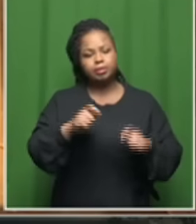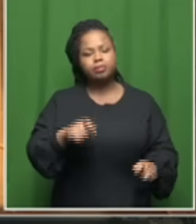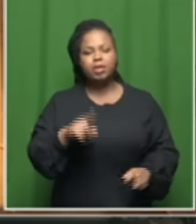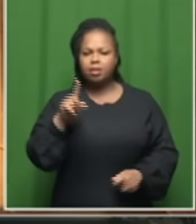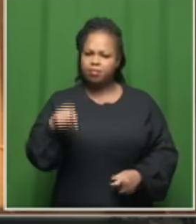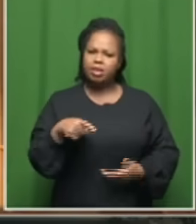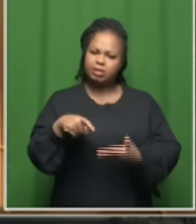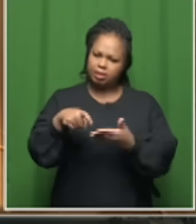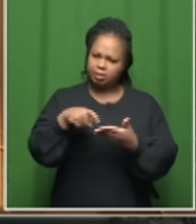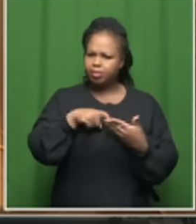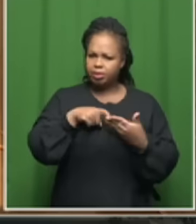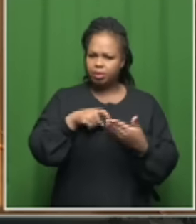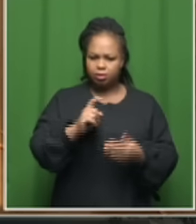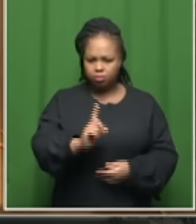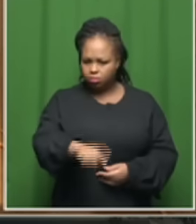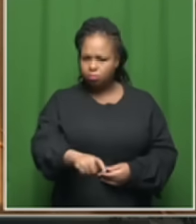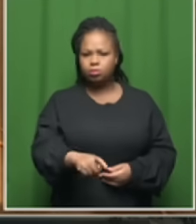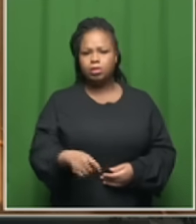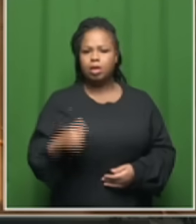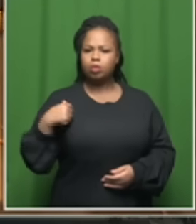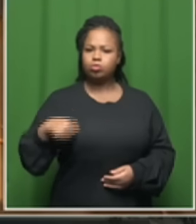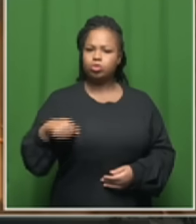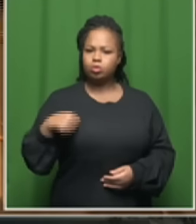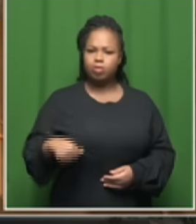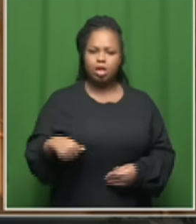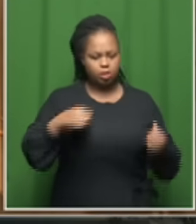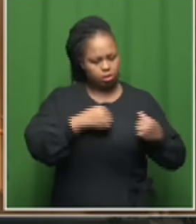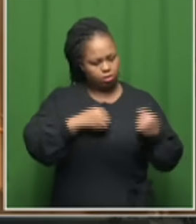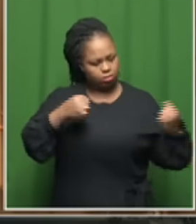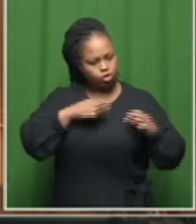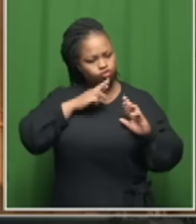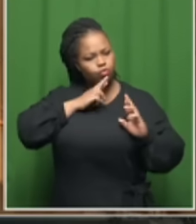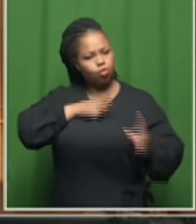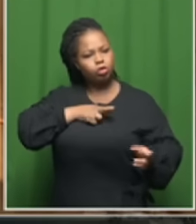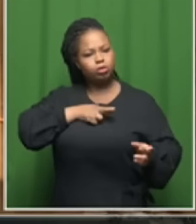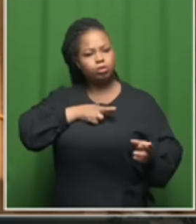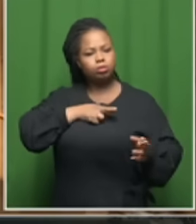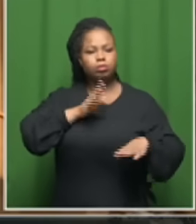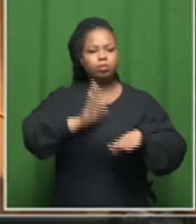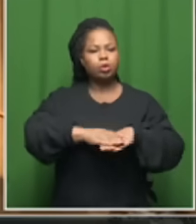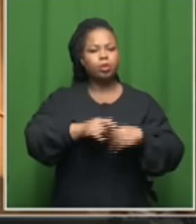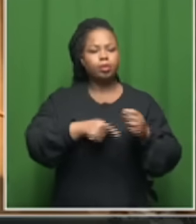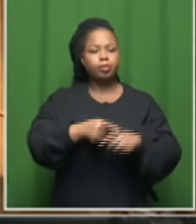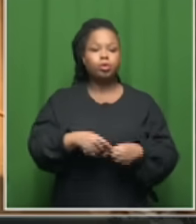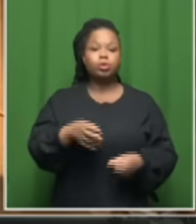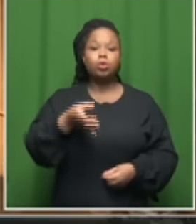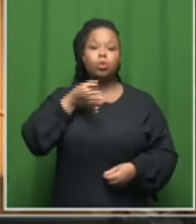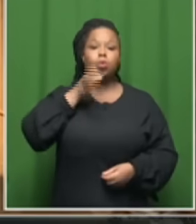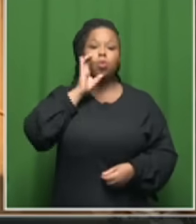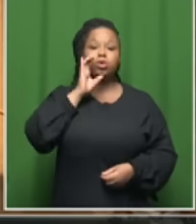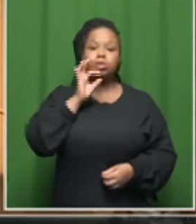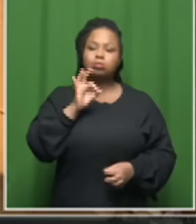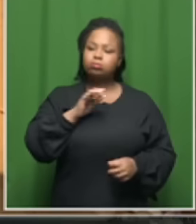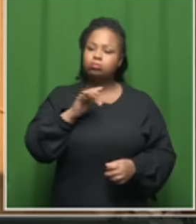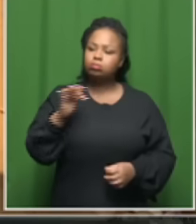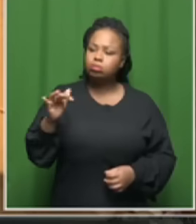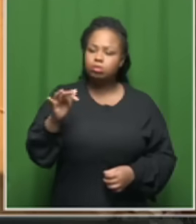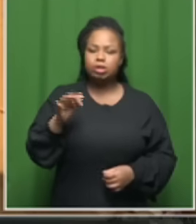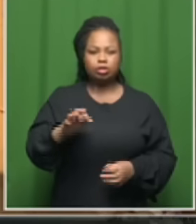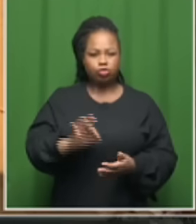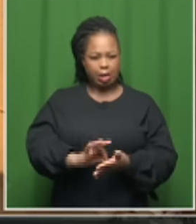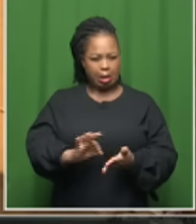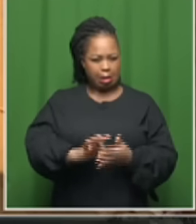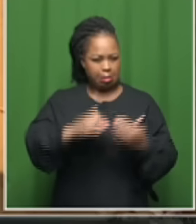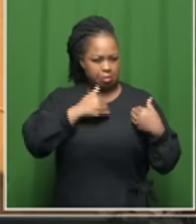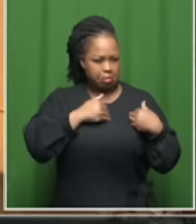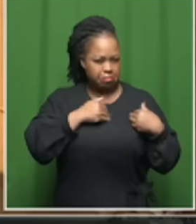that these municipalities must be transparent, especially around drinking water, that they must take samples, and the results that go